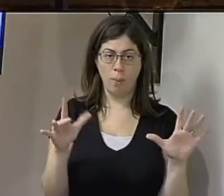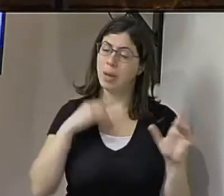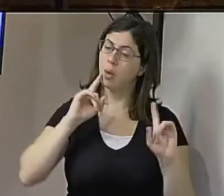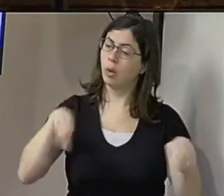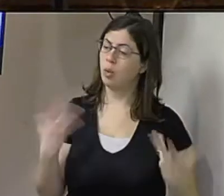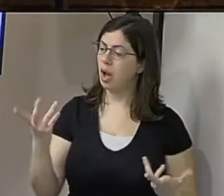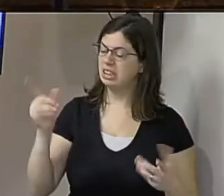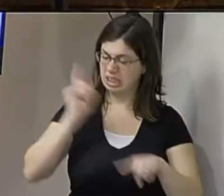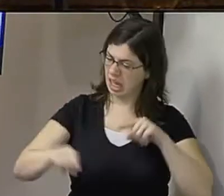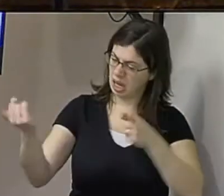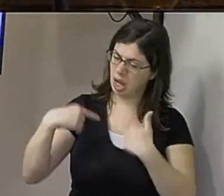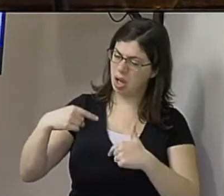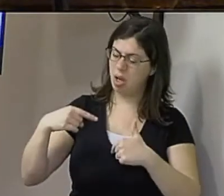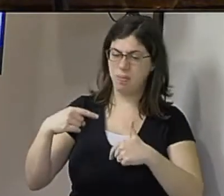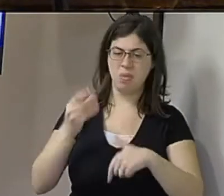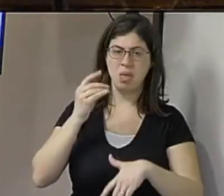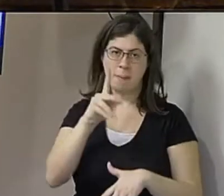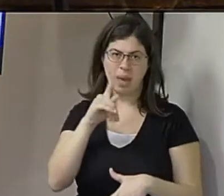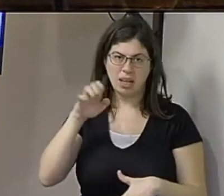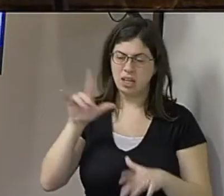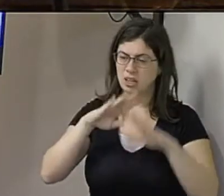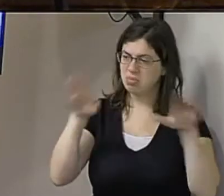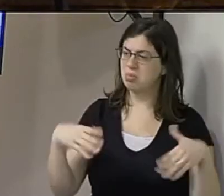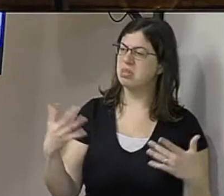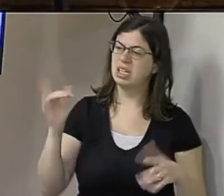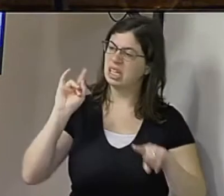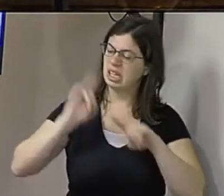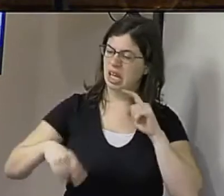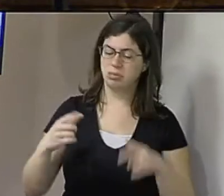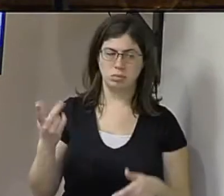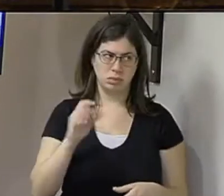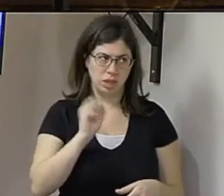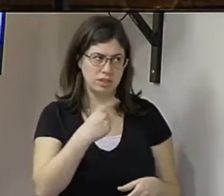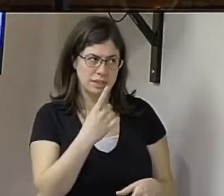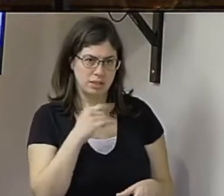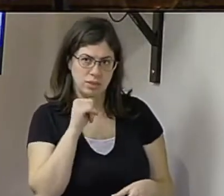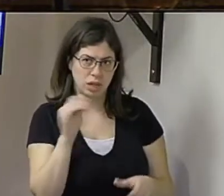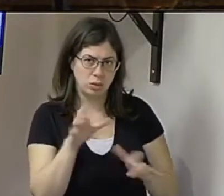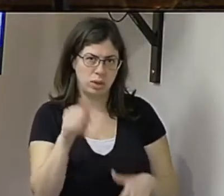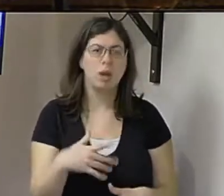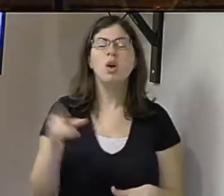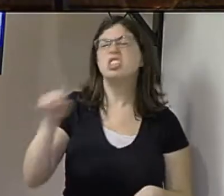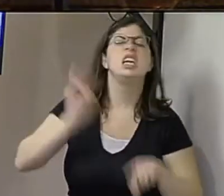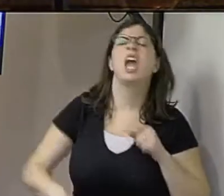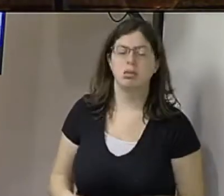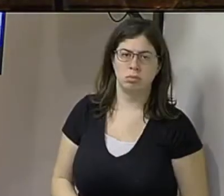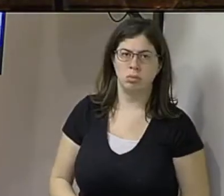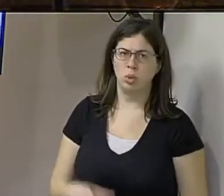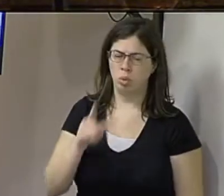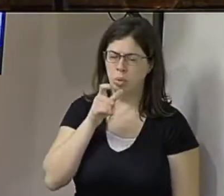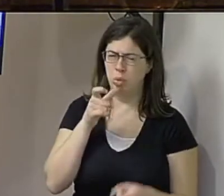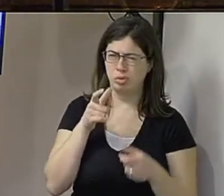order? She can't come to the palace anymore. Right. She didn't. She said she wasn't going to come. Yeah, she can't. Okay. Right. Who's really in charge here?